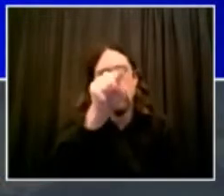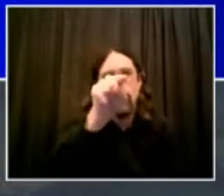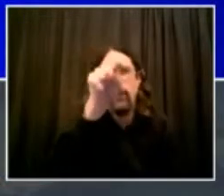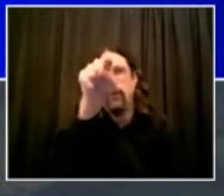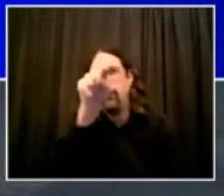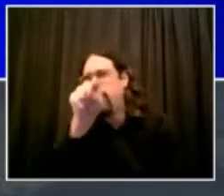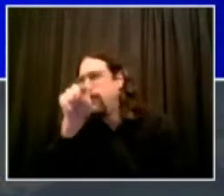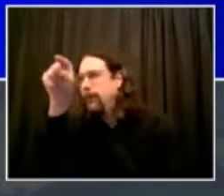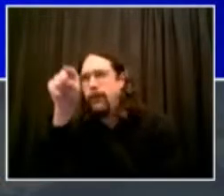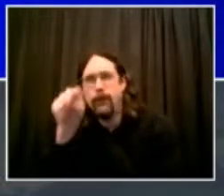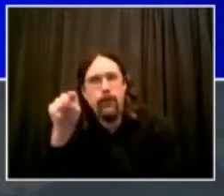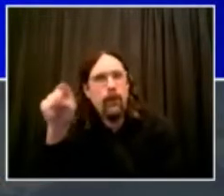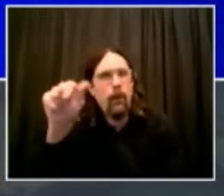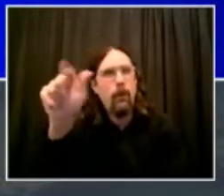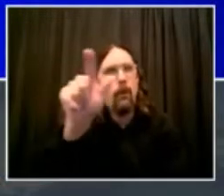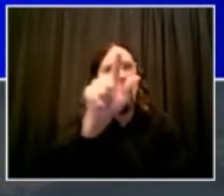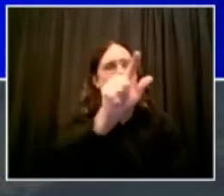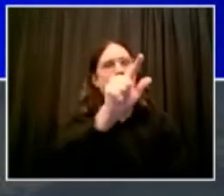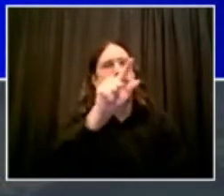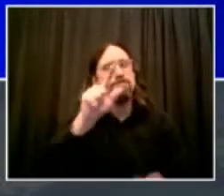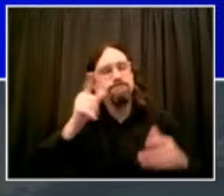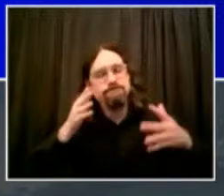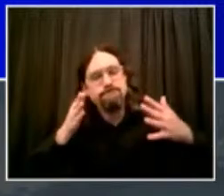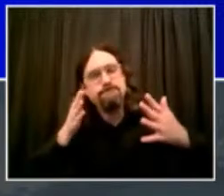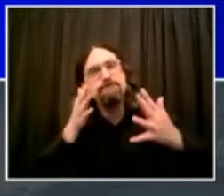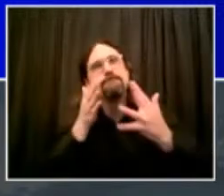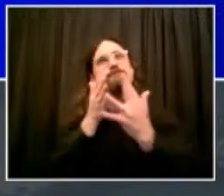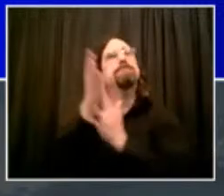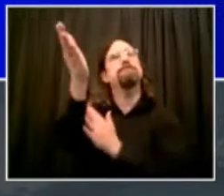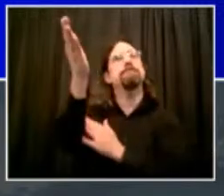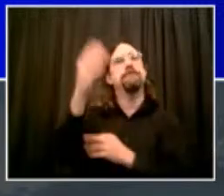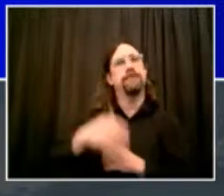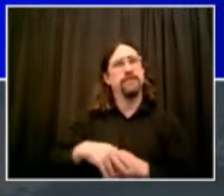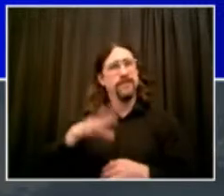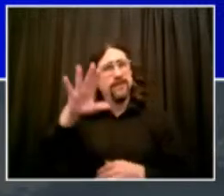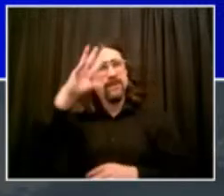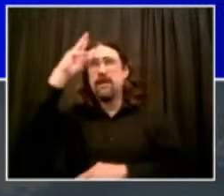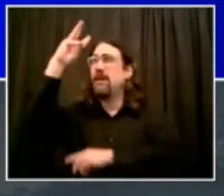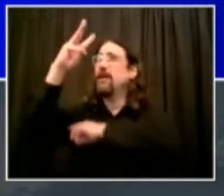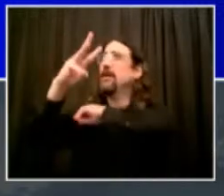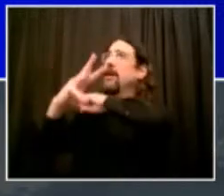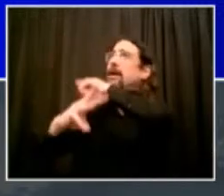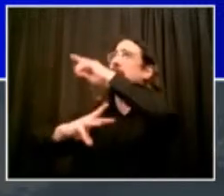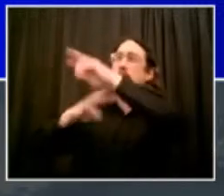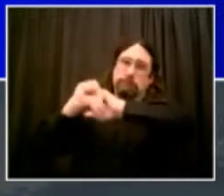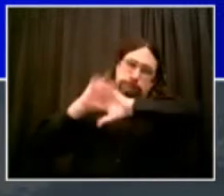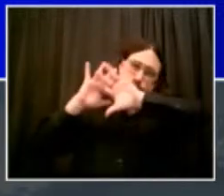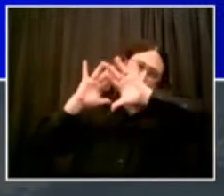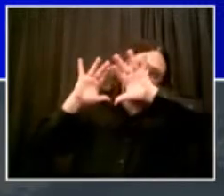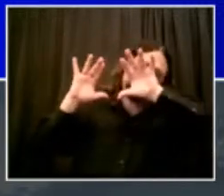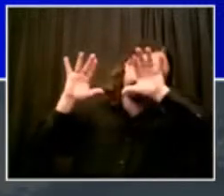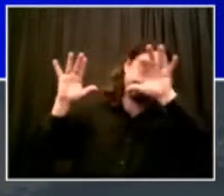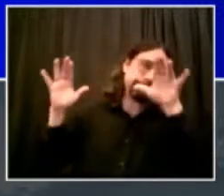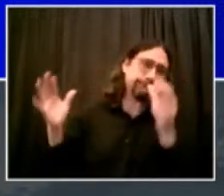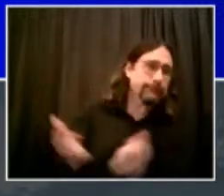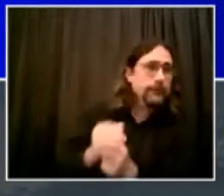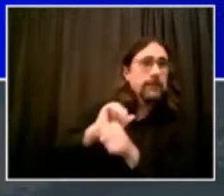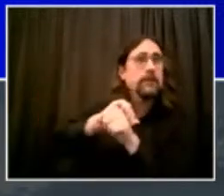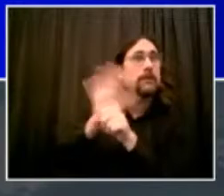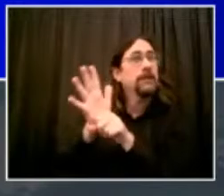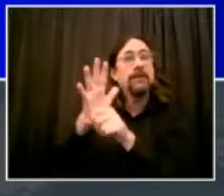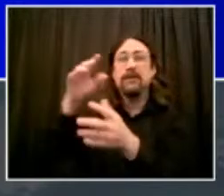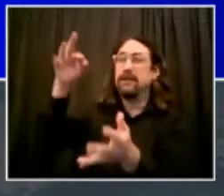This is the place where it was going to be the hardest to make a comeback, and yet New York City is so strong and resilient. We are making that